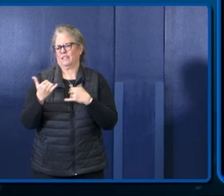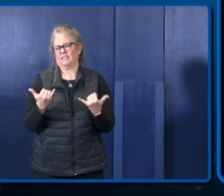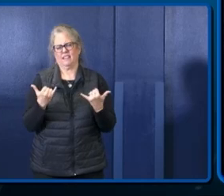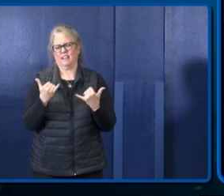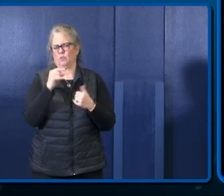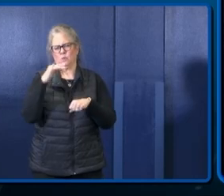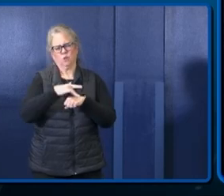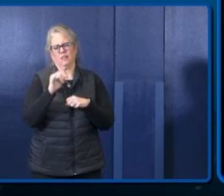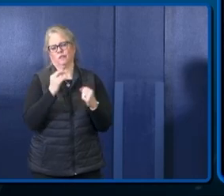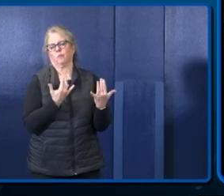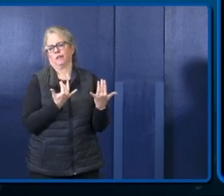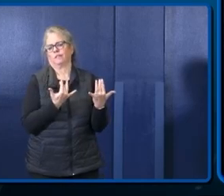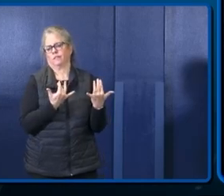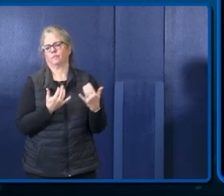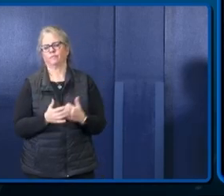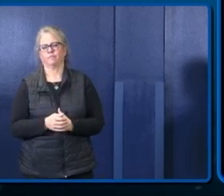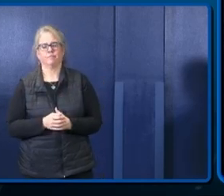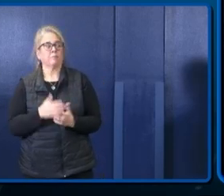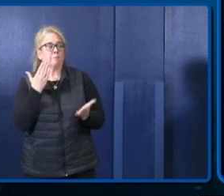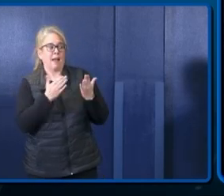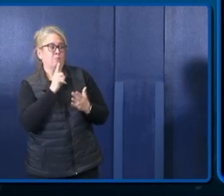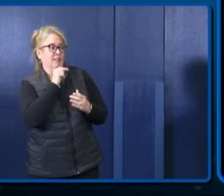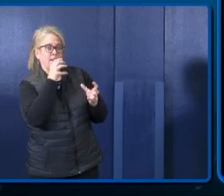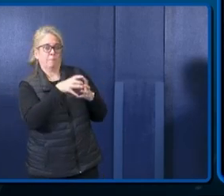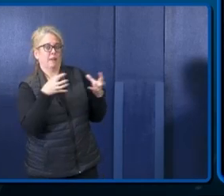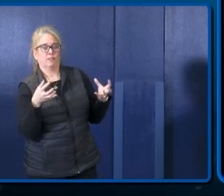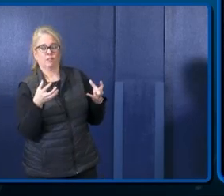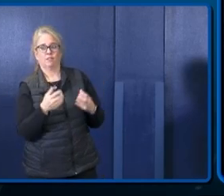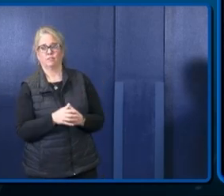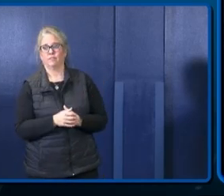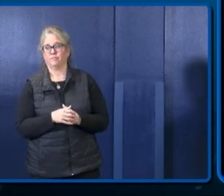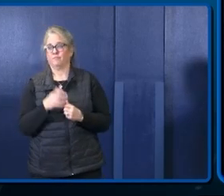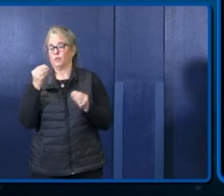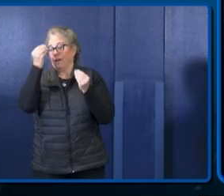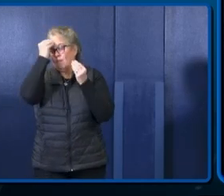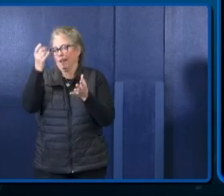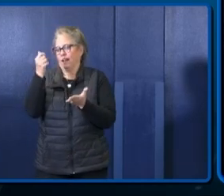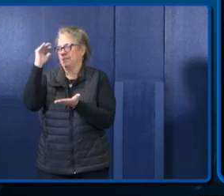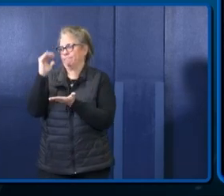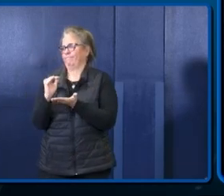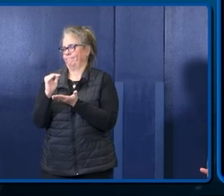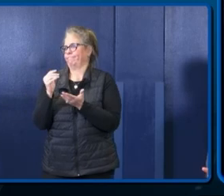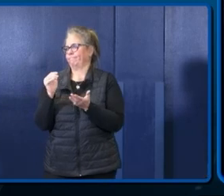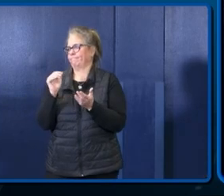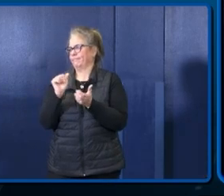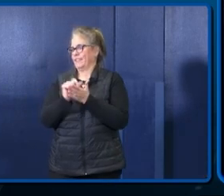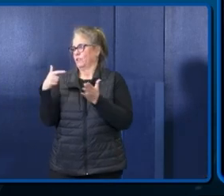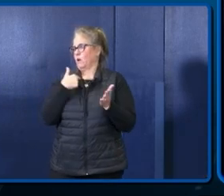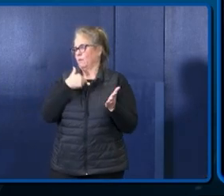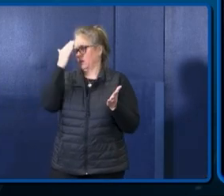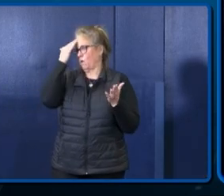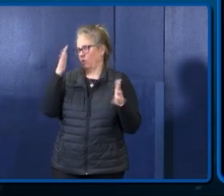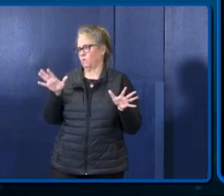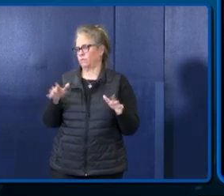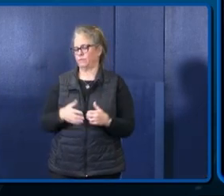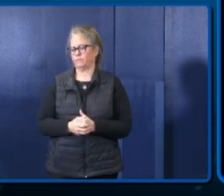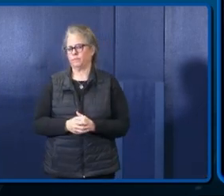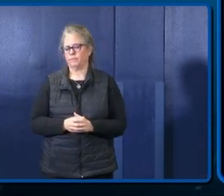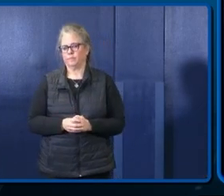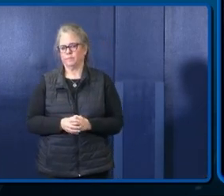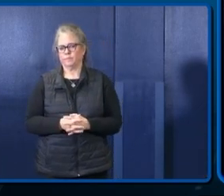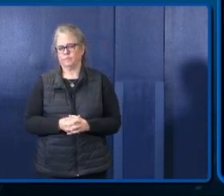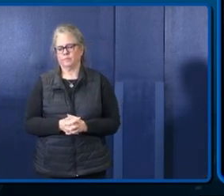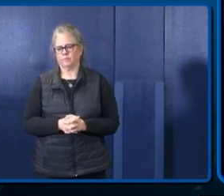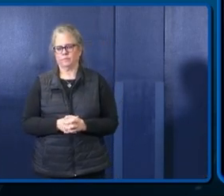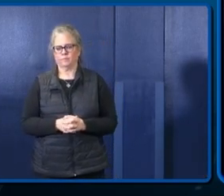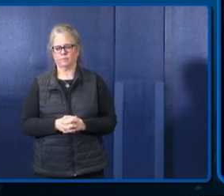very much information or maybe less information than is already known in the public. So it's kind of case dependent. I'm trying to be careful